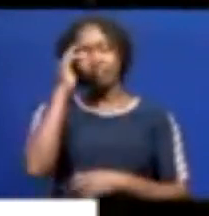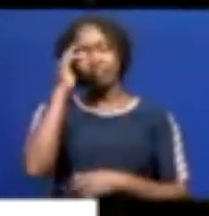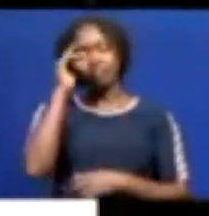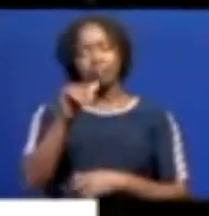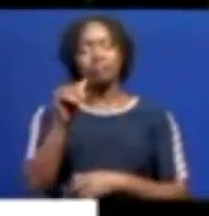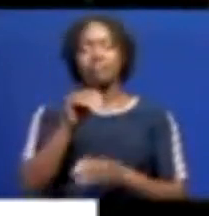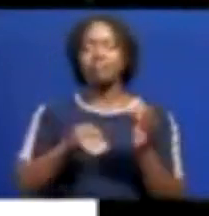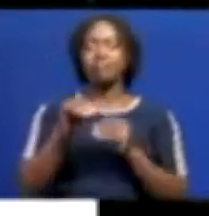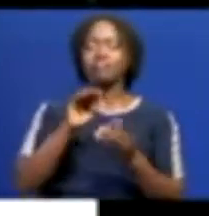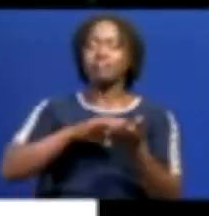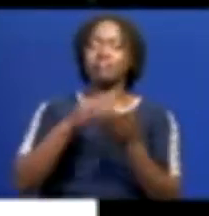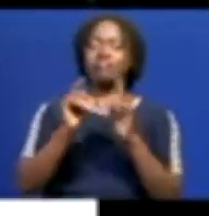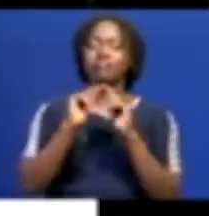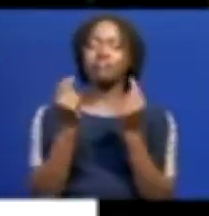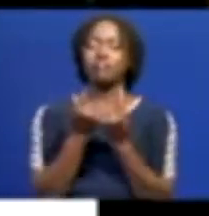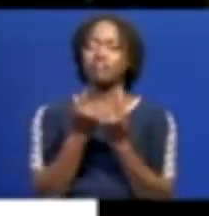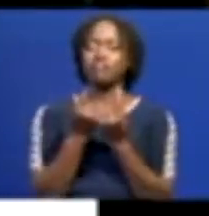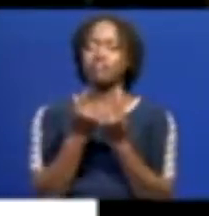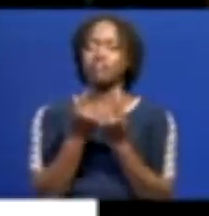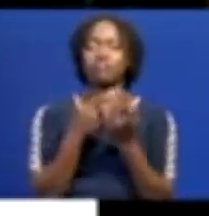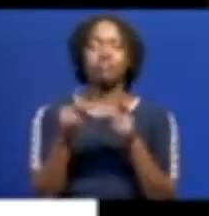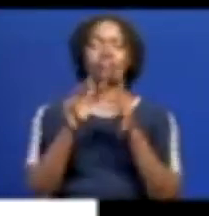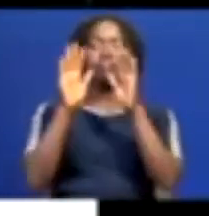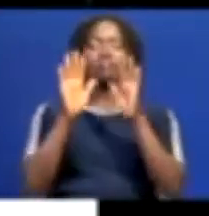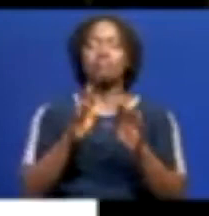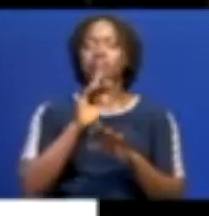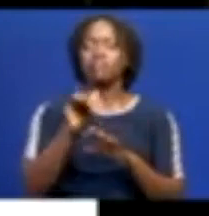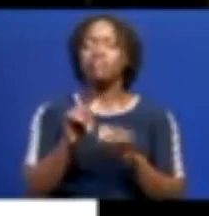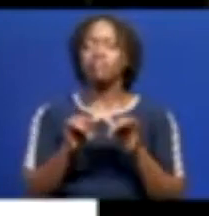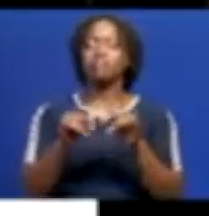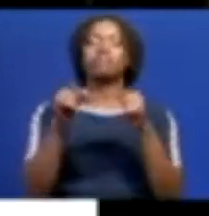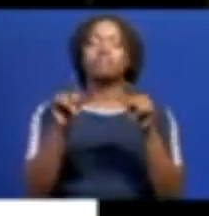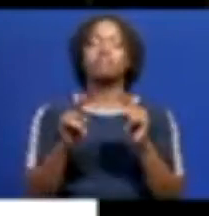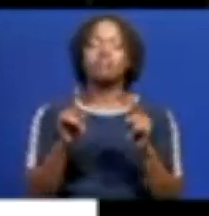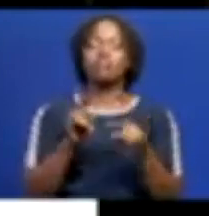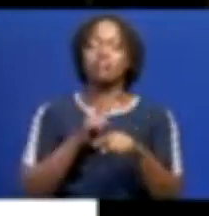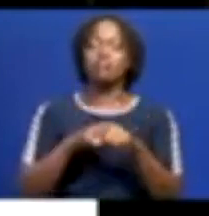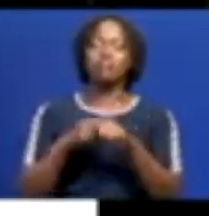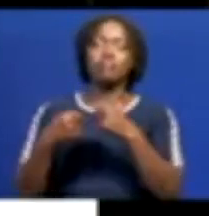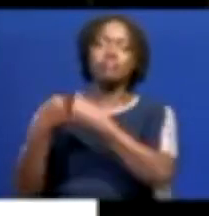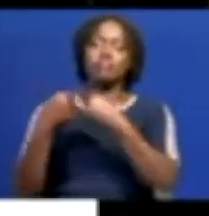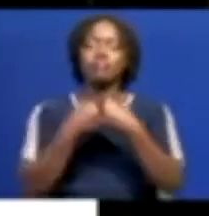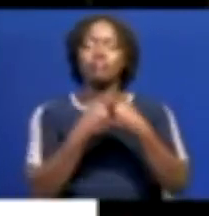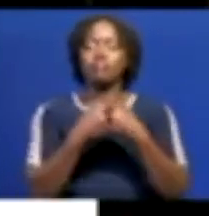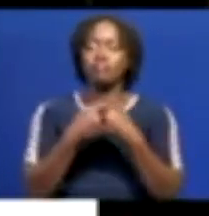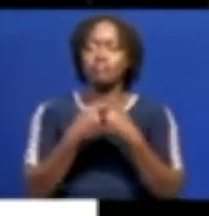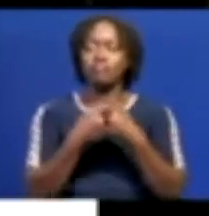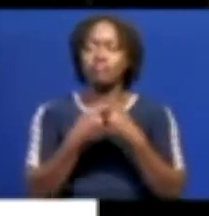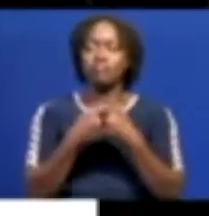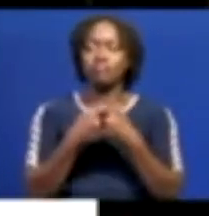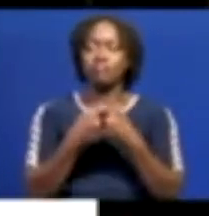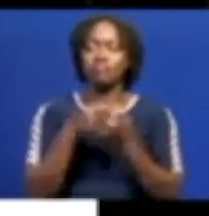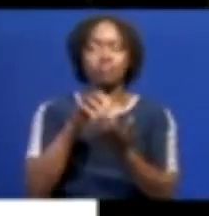I think raising funds for our teams locally is very important, so that they're able to sustain themselves during the league. Of course, the